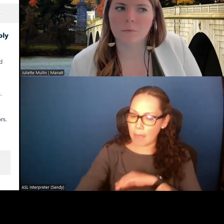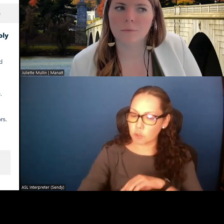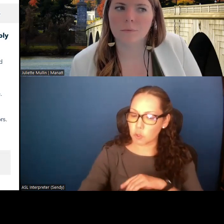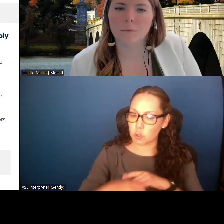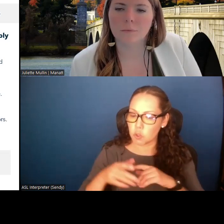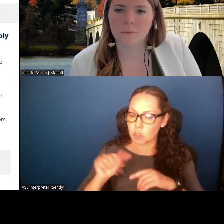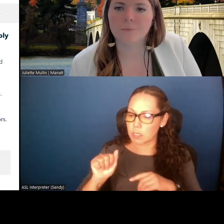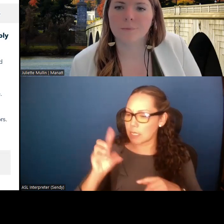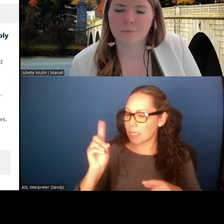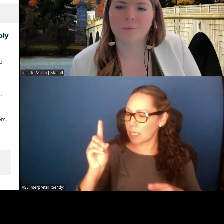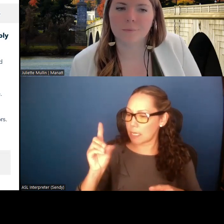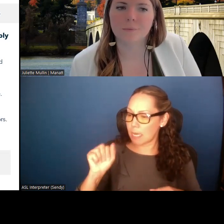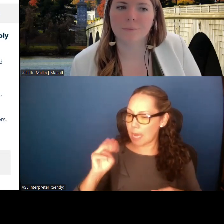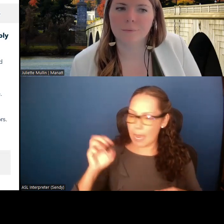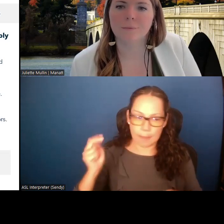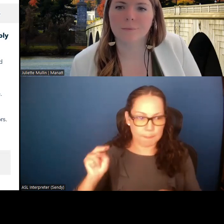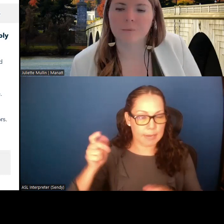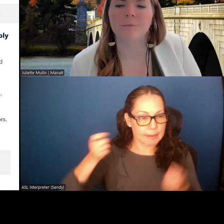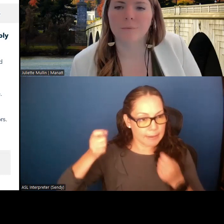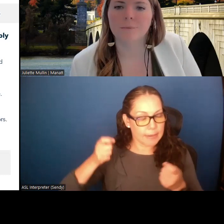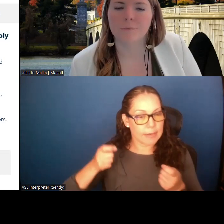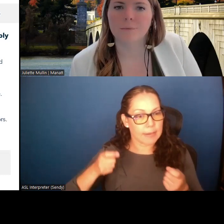administrator's visiting designated visiting hours.